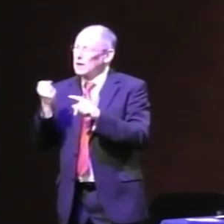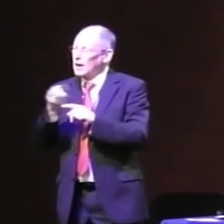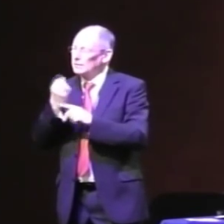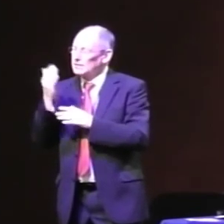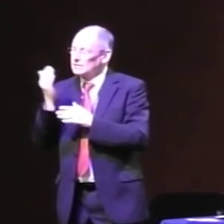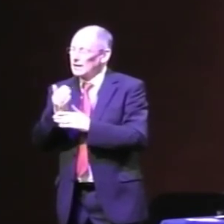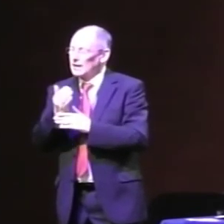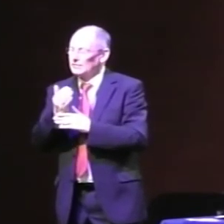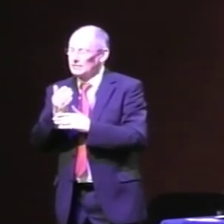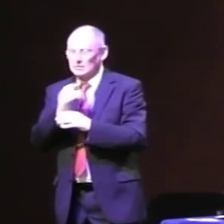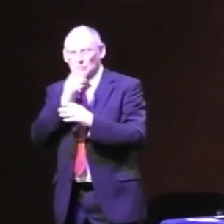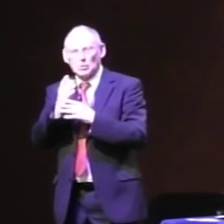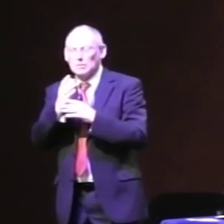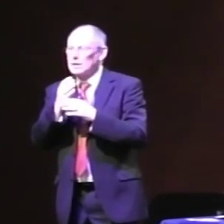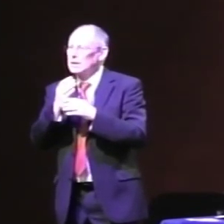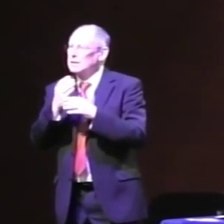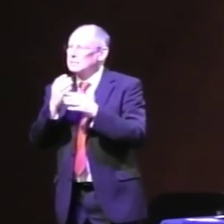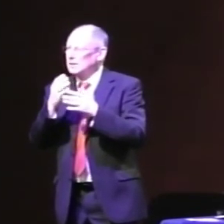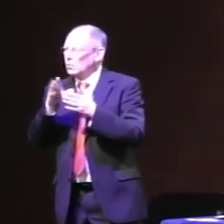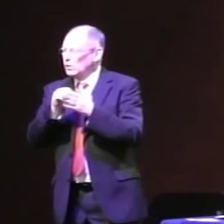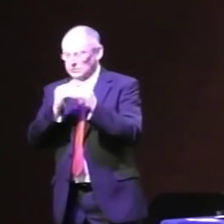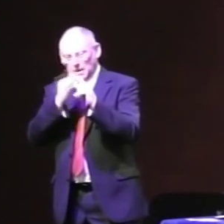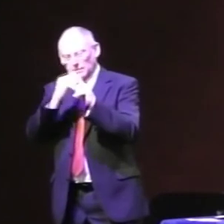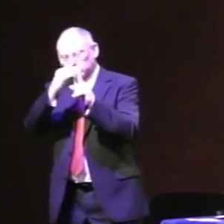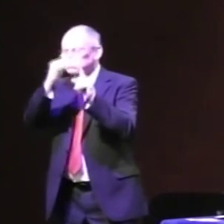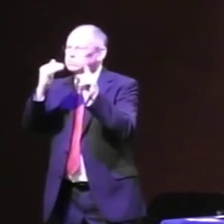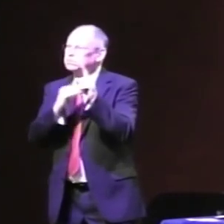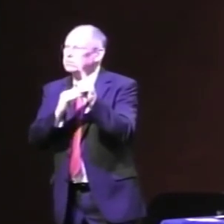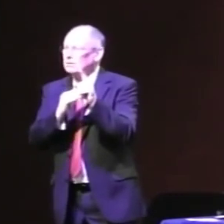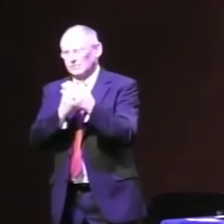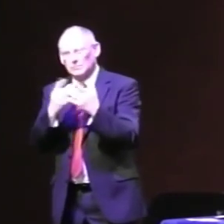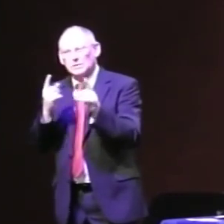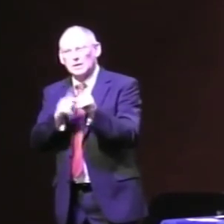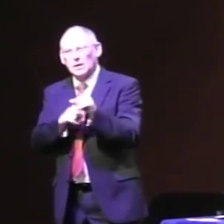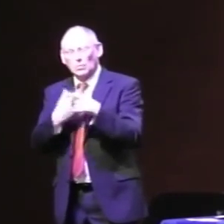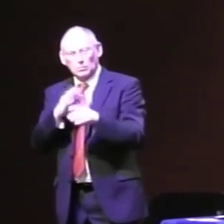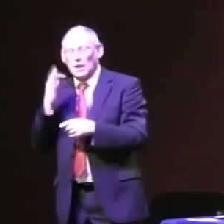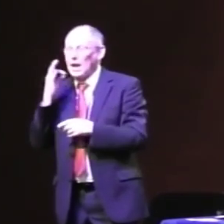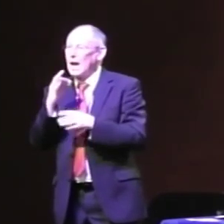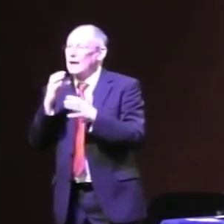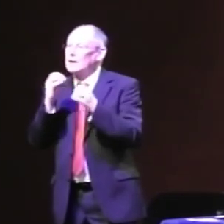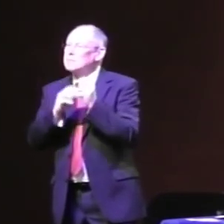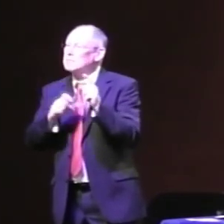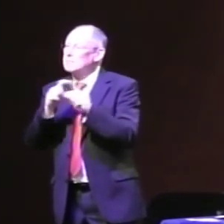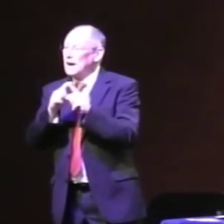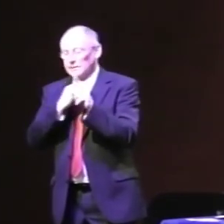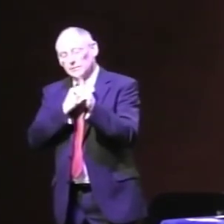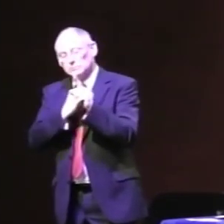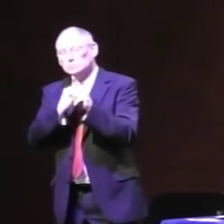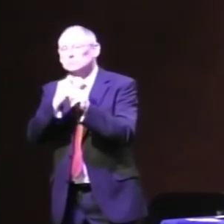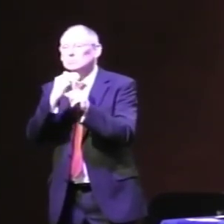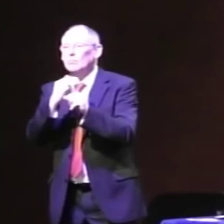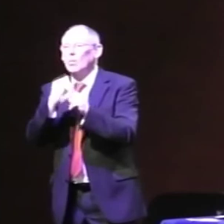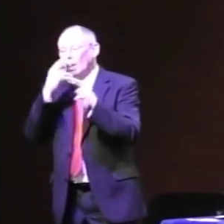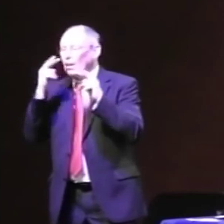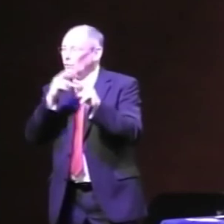been underbanded compared to the STUK for a number of years. We ask that the banding is re-looked at and addressed